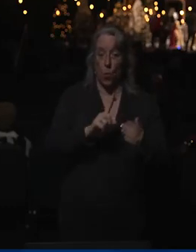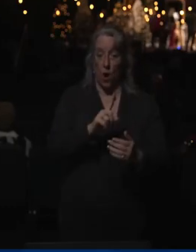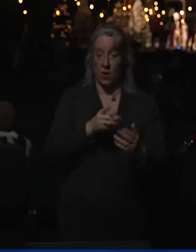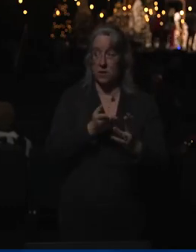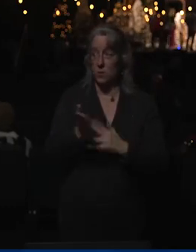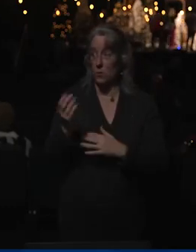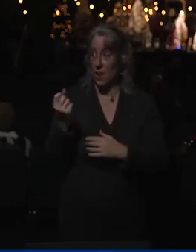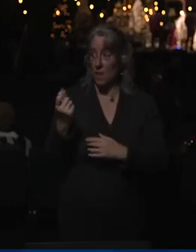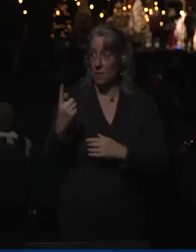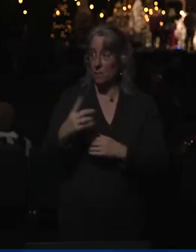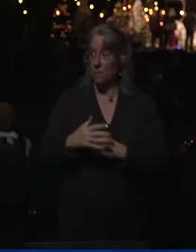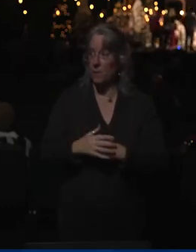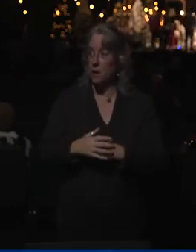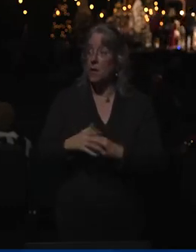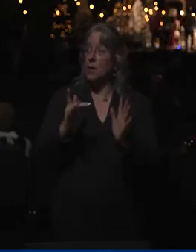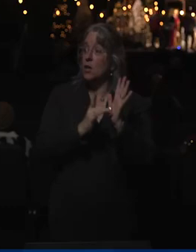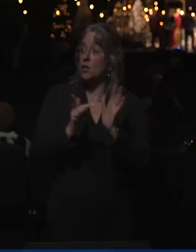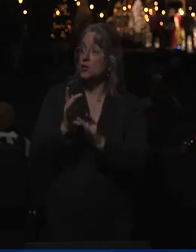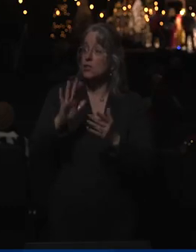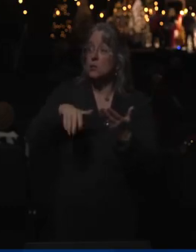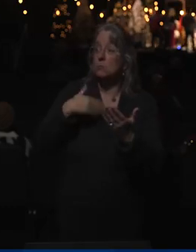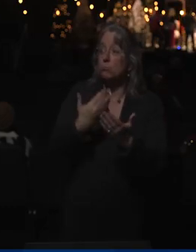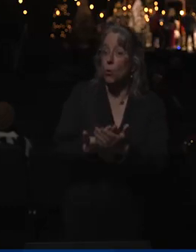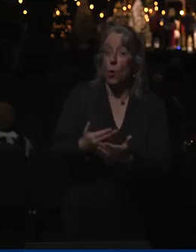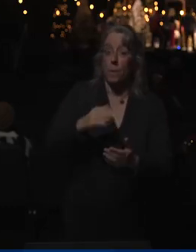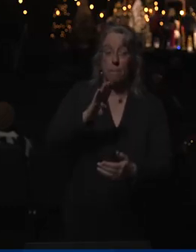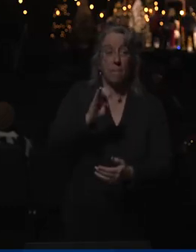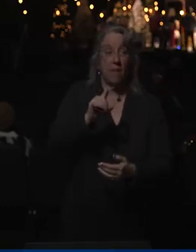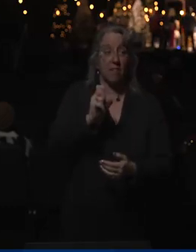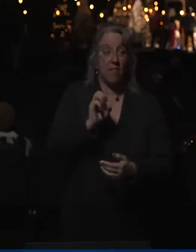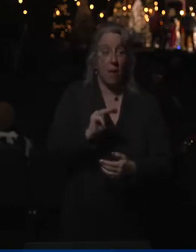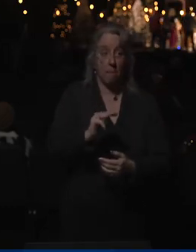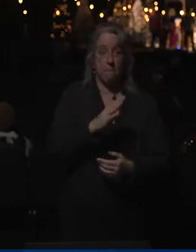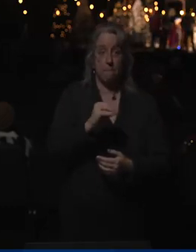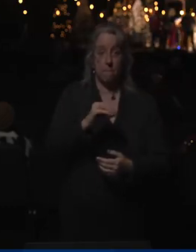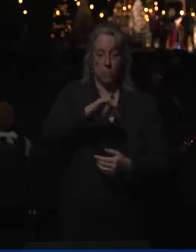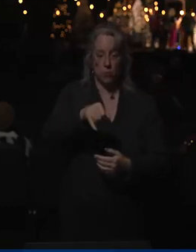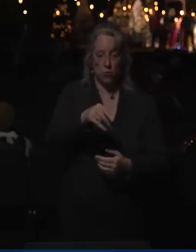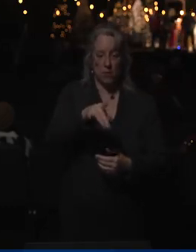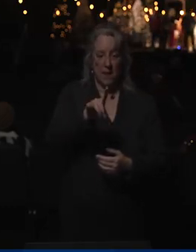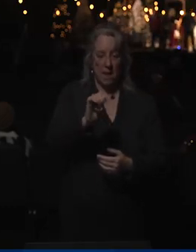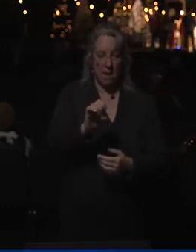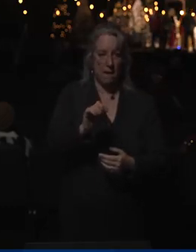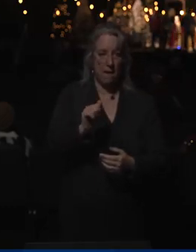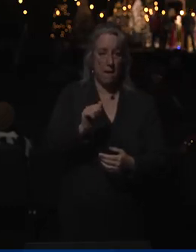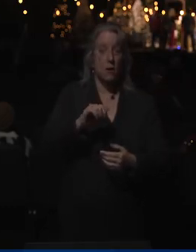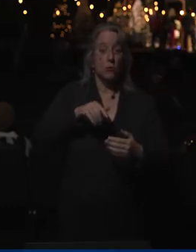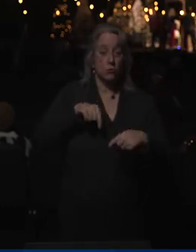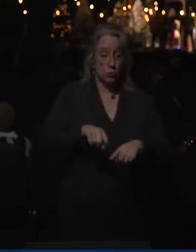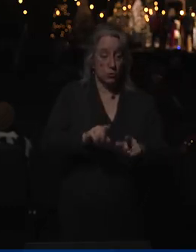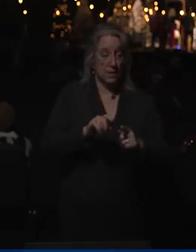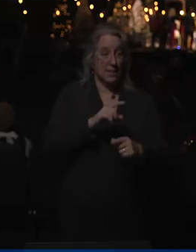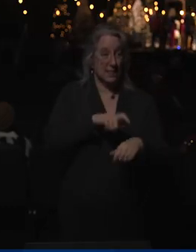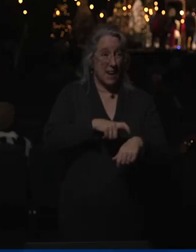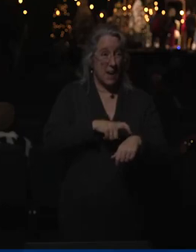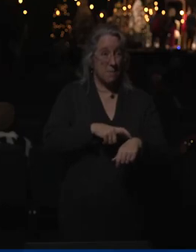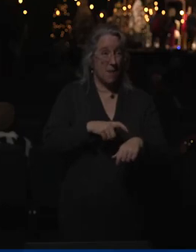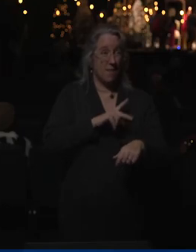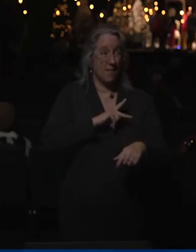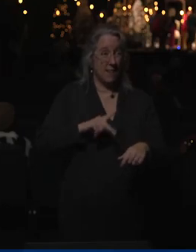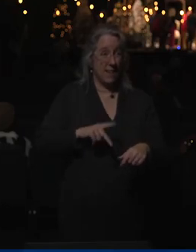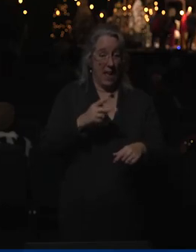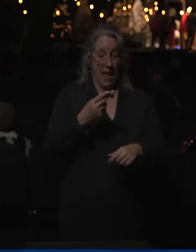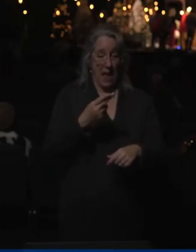After Jesus was born in Bethlehem in Judea, during the time of King Herod, Magi from the east came to Jerusalem